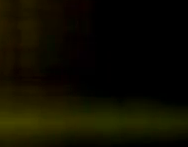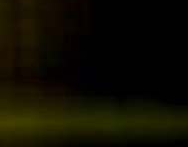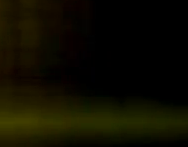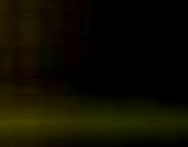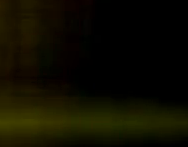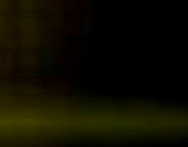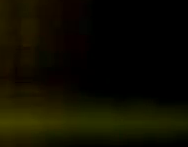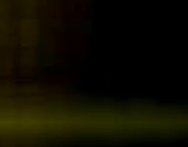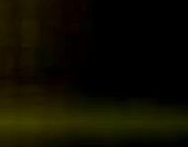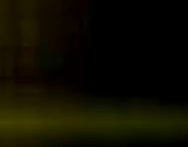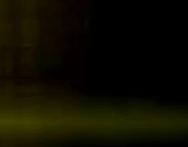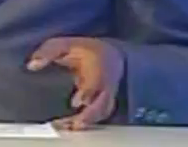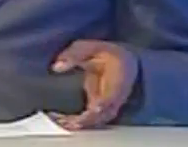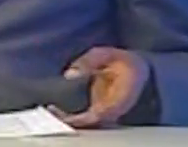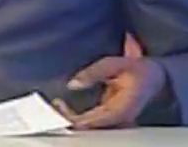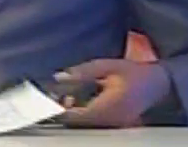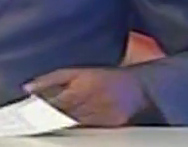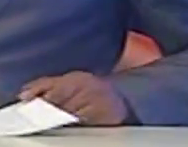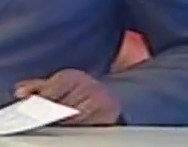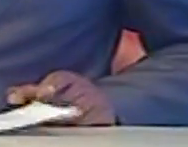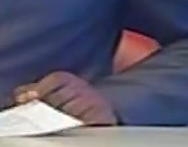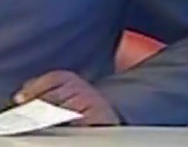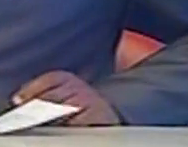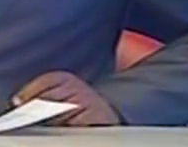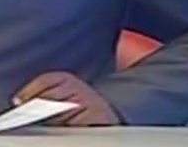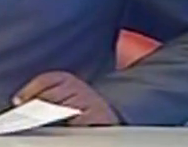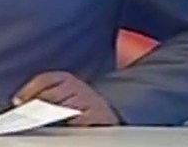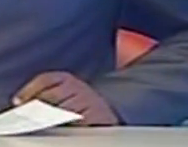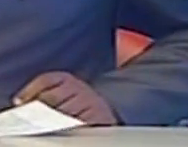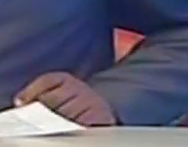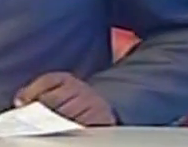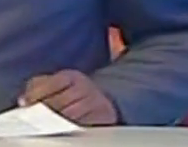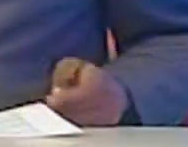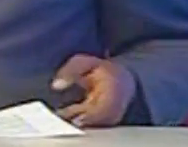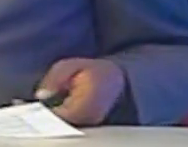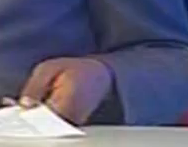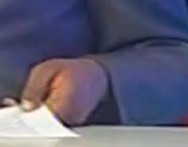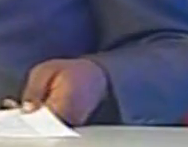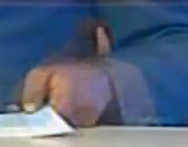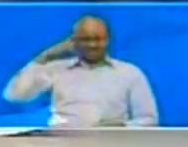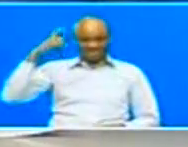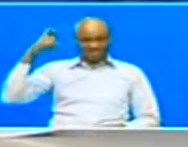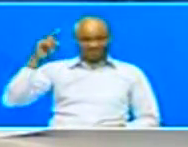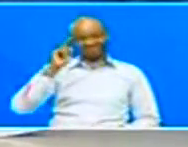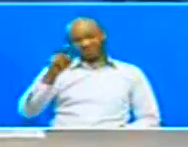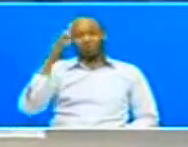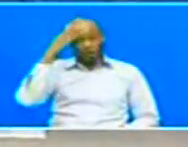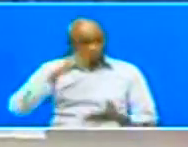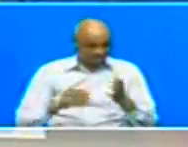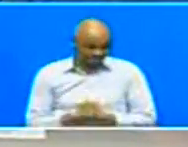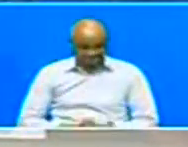To you and welcome to yet another episode of Mock the Week. My name is Wilson Burrow and let's talk about dreams. As you